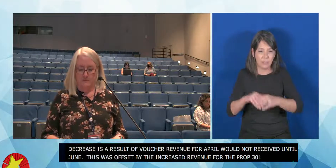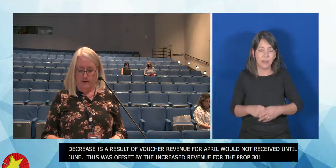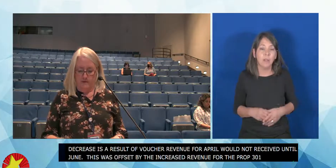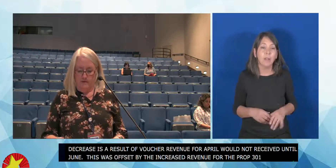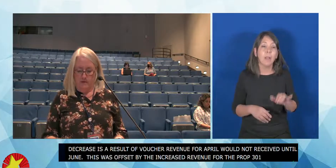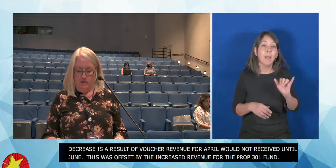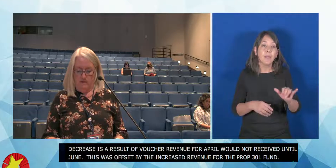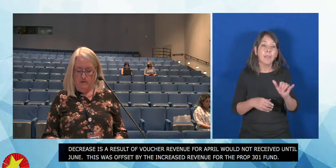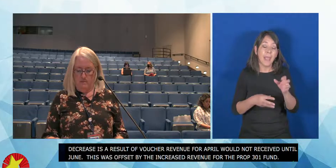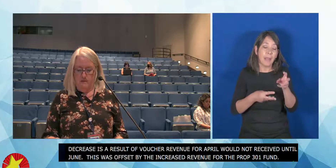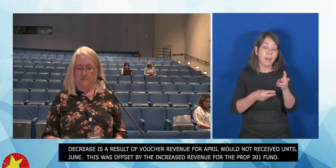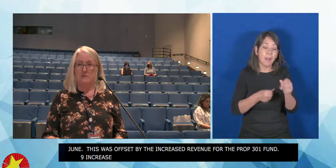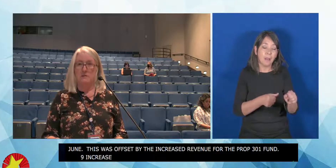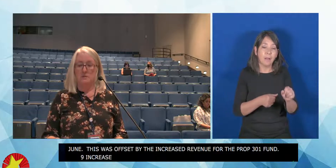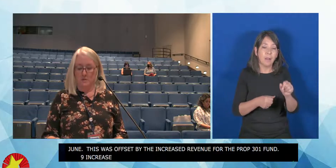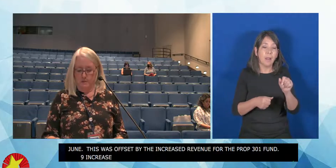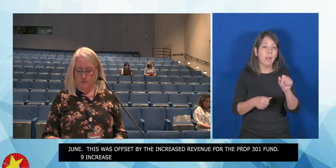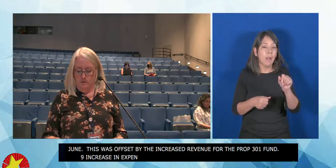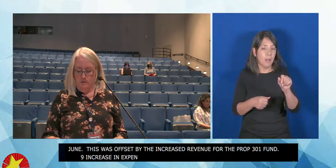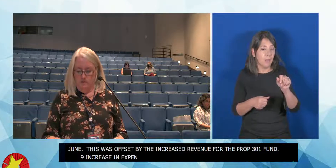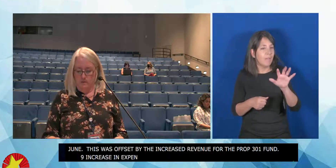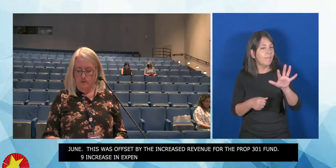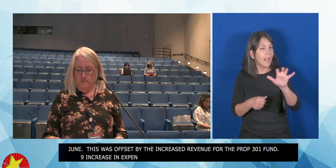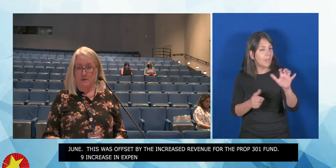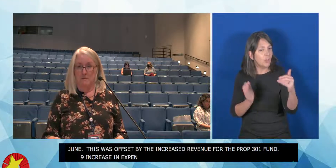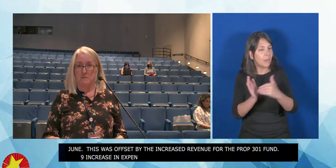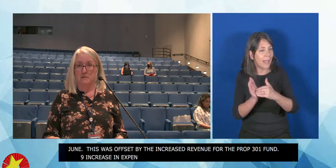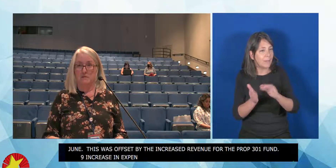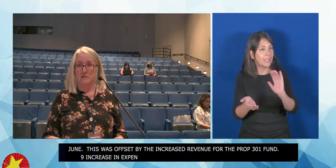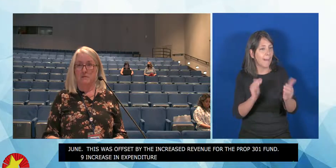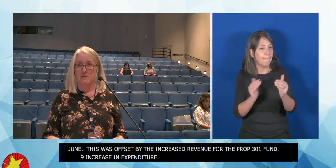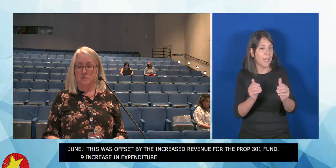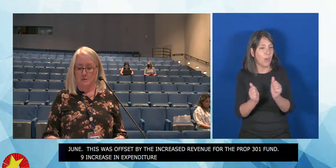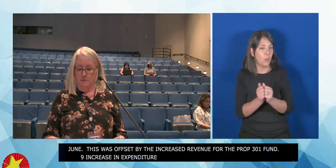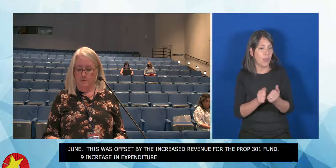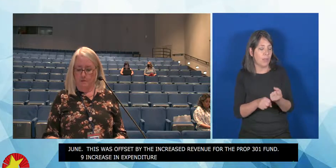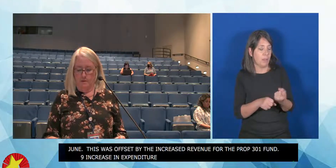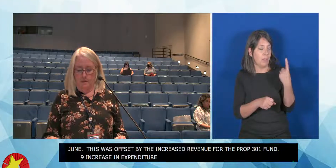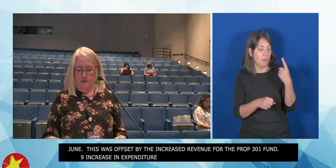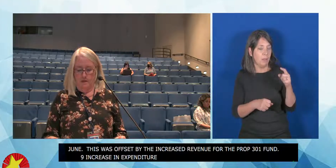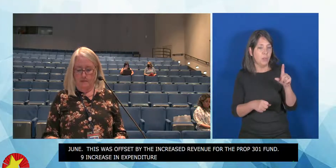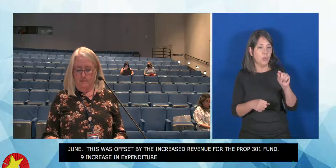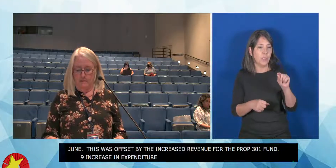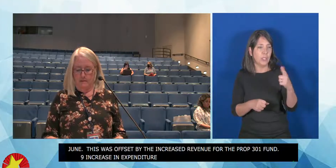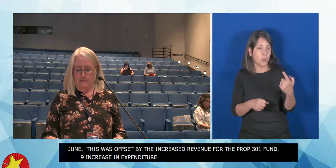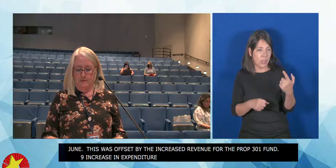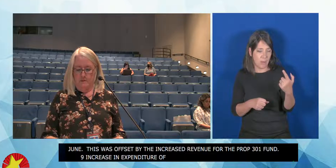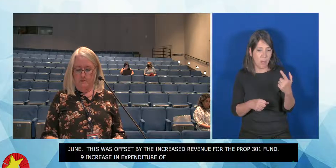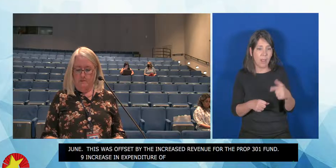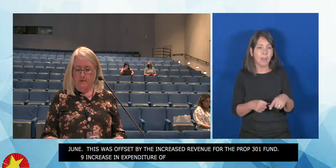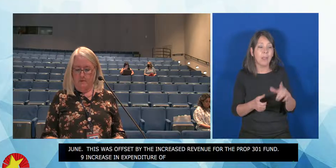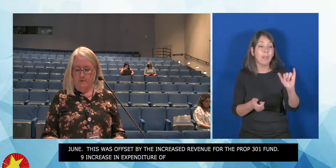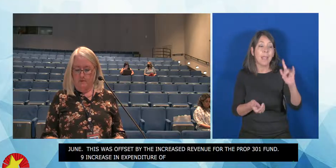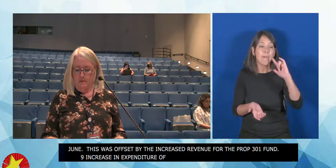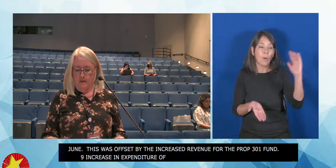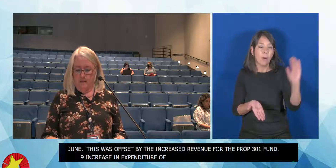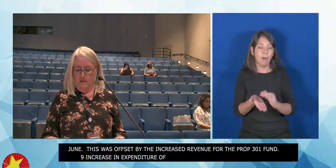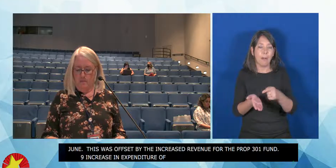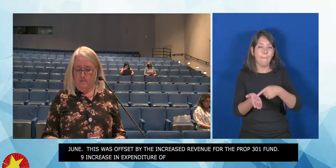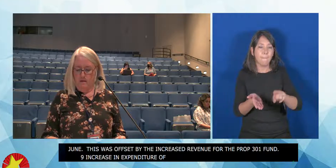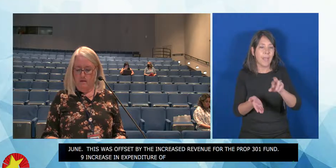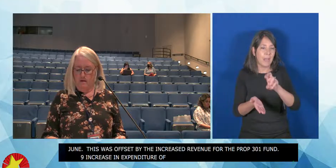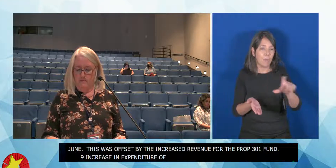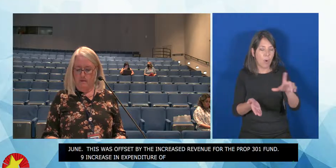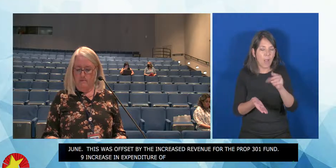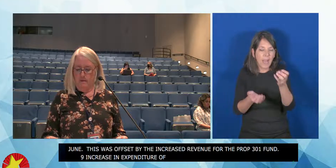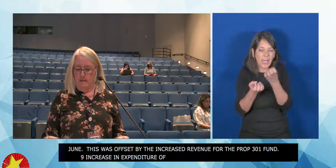expenditures of $500,000 in budget fiscal year 2022 compared to budget fiscal year 2021 is based on the reduction in payroll and